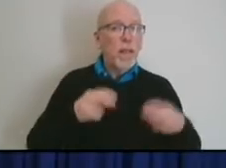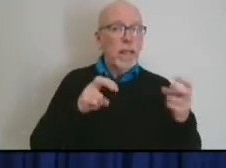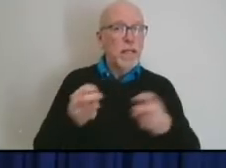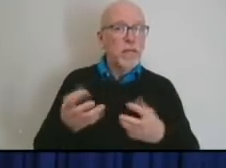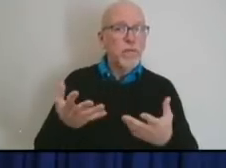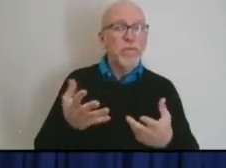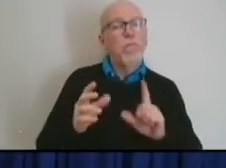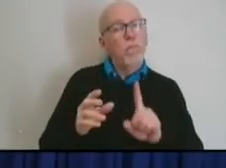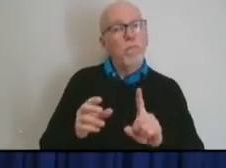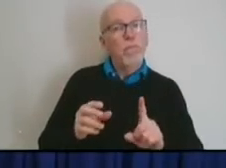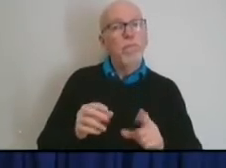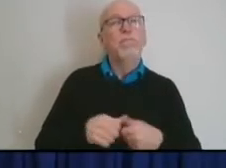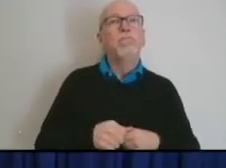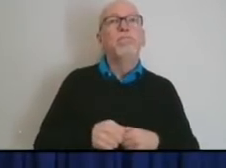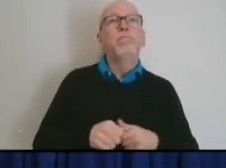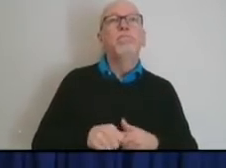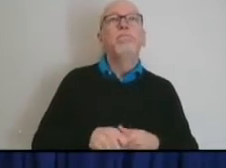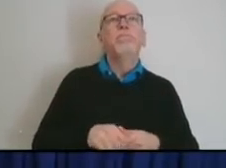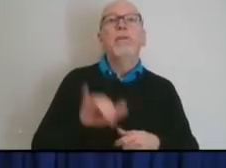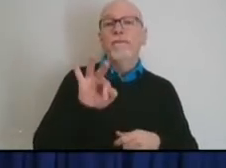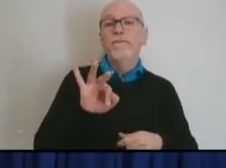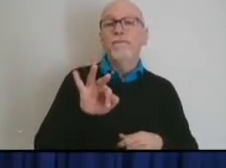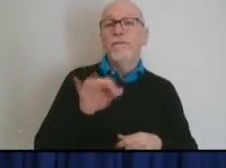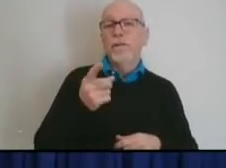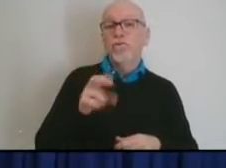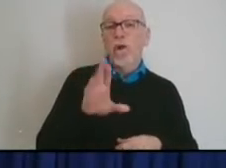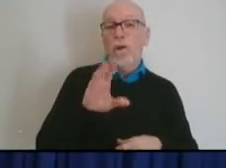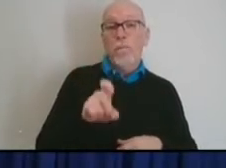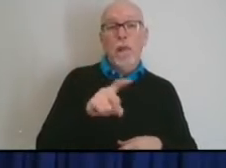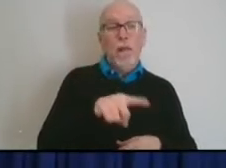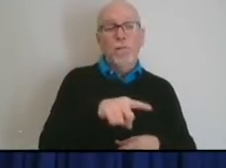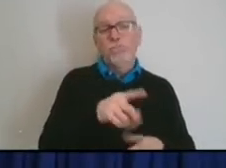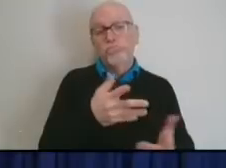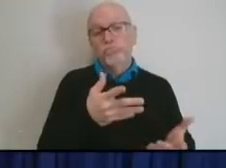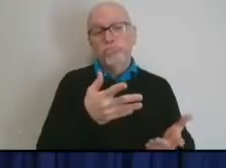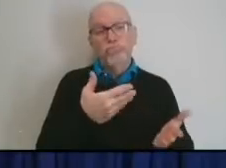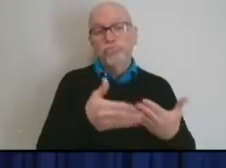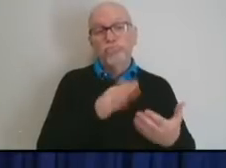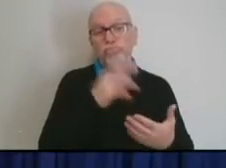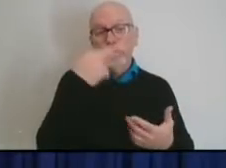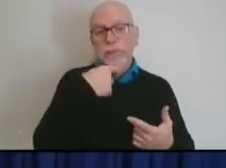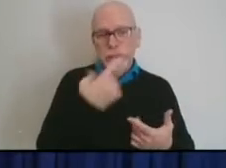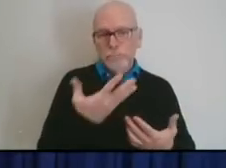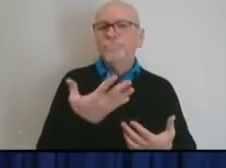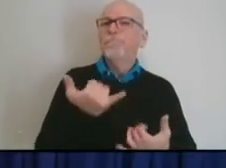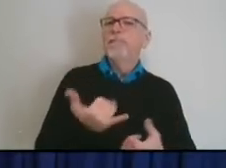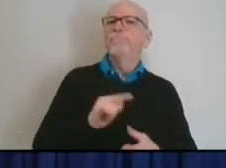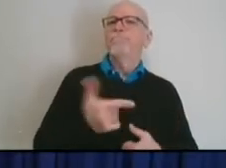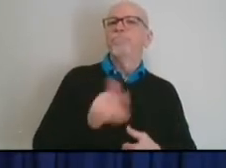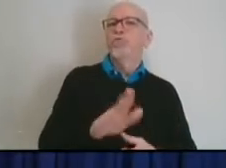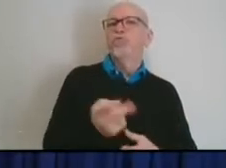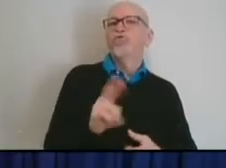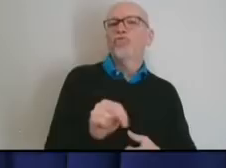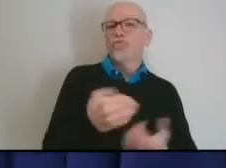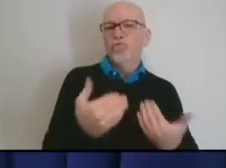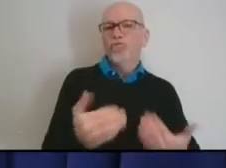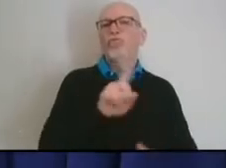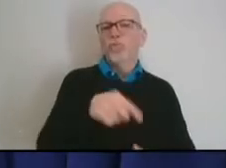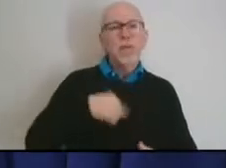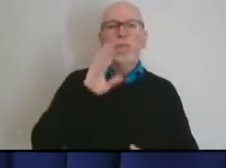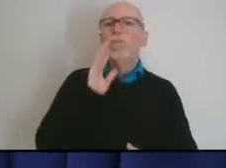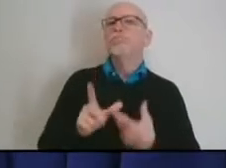However, if Dr. Box, for whatever reason, says your time is up, you need to go do it, then I